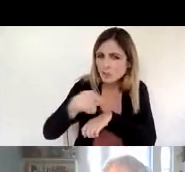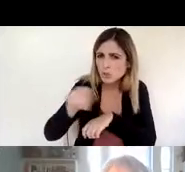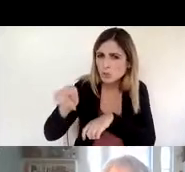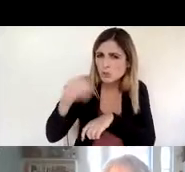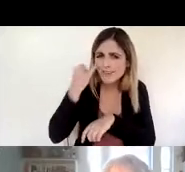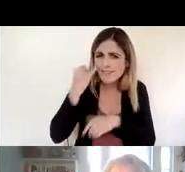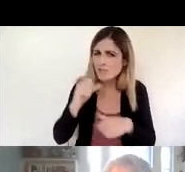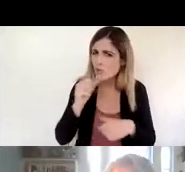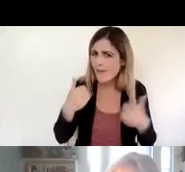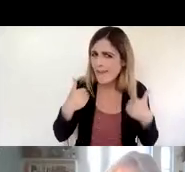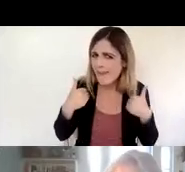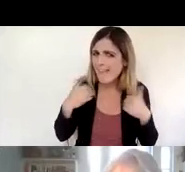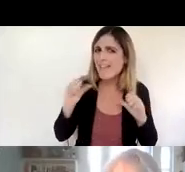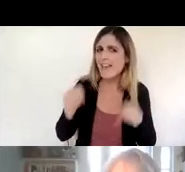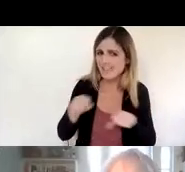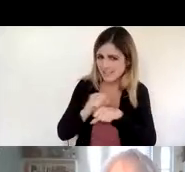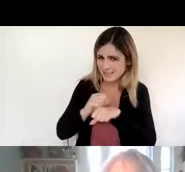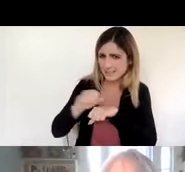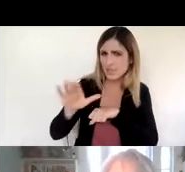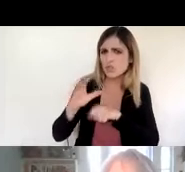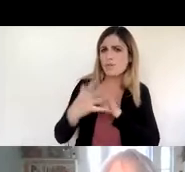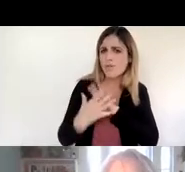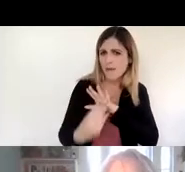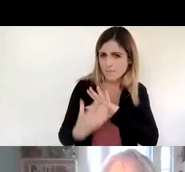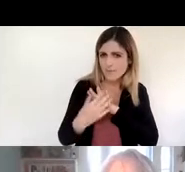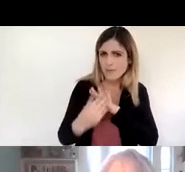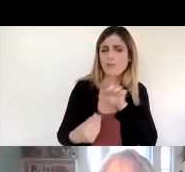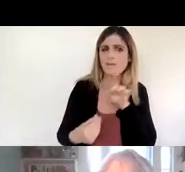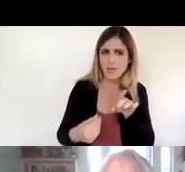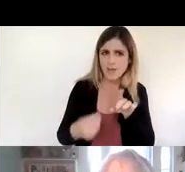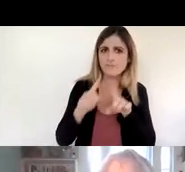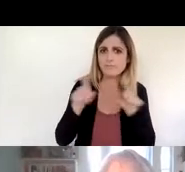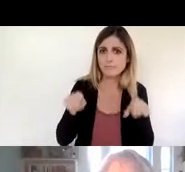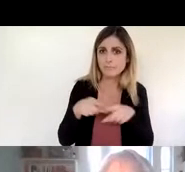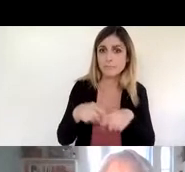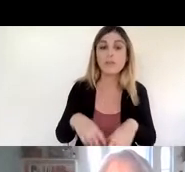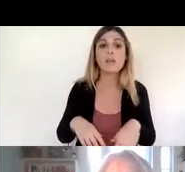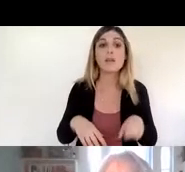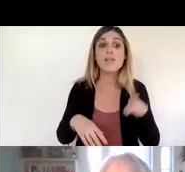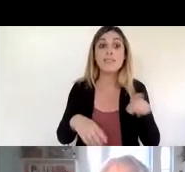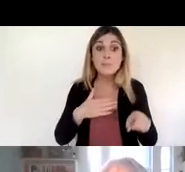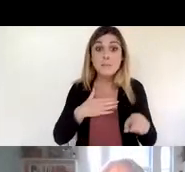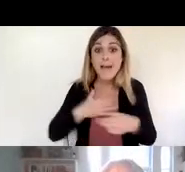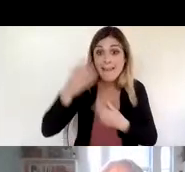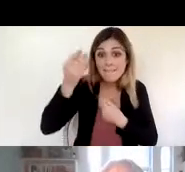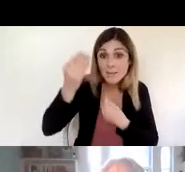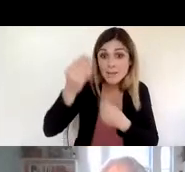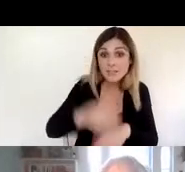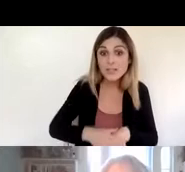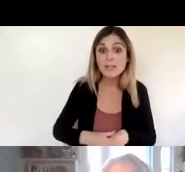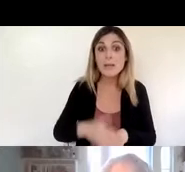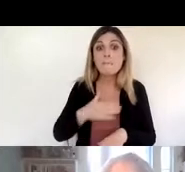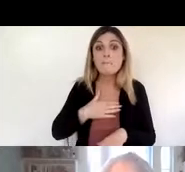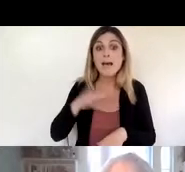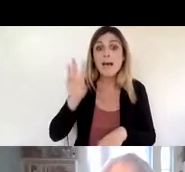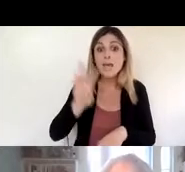arrange for you to have a copy of this if you would like it. And this is my information. My website is